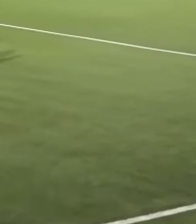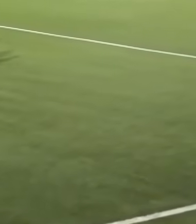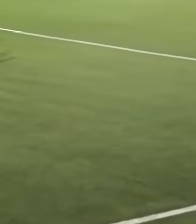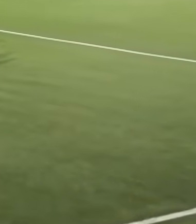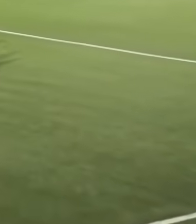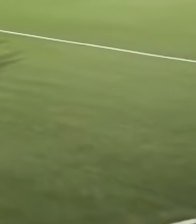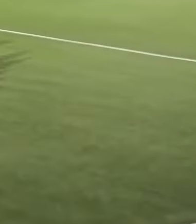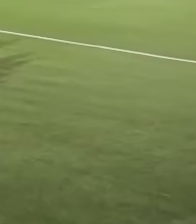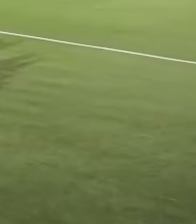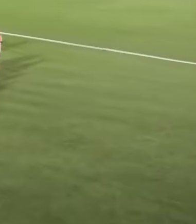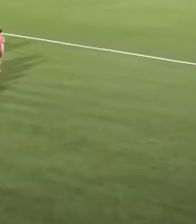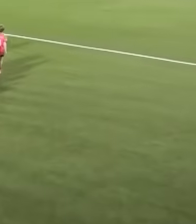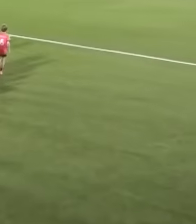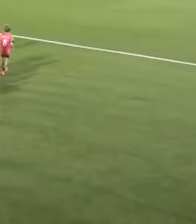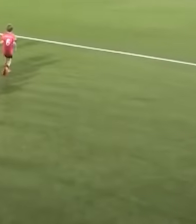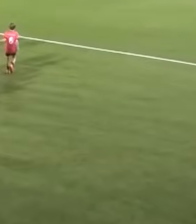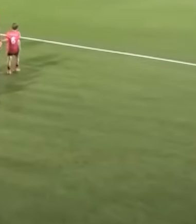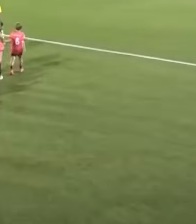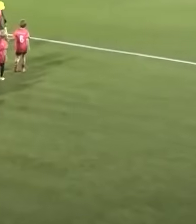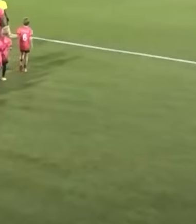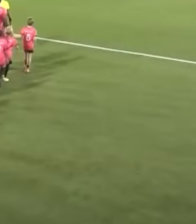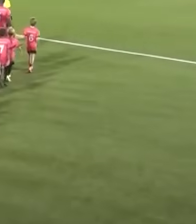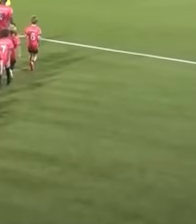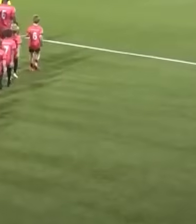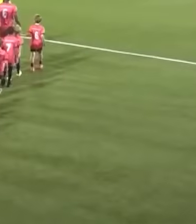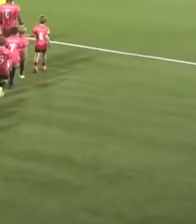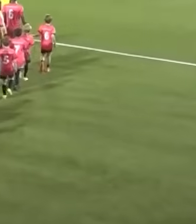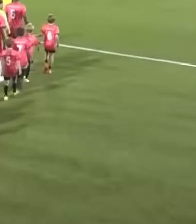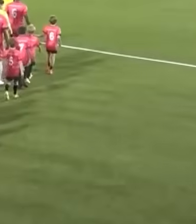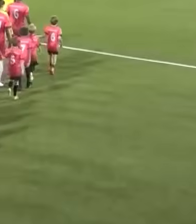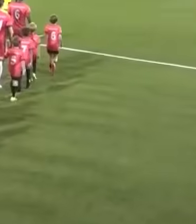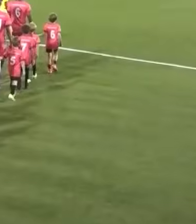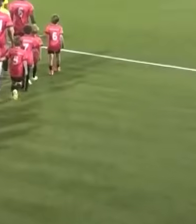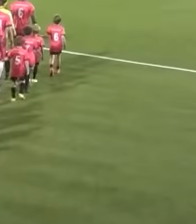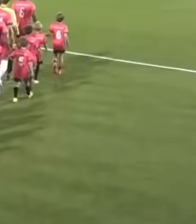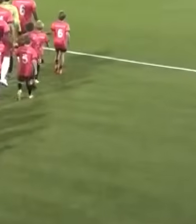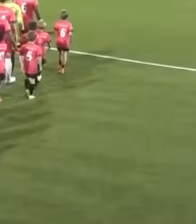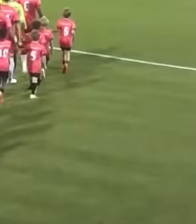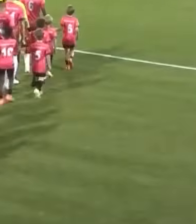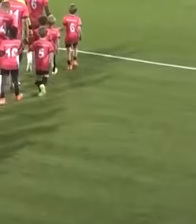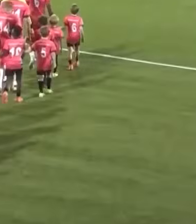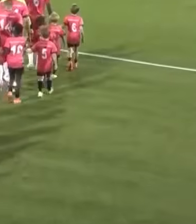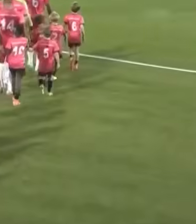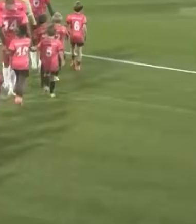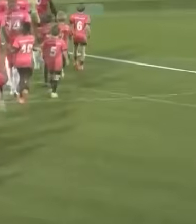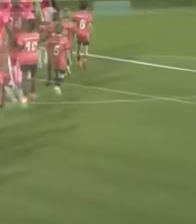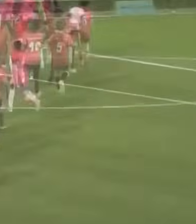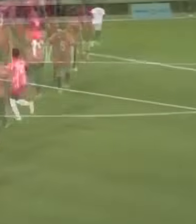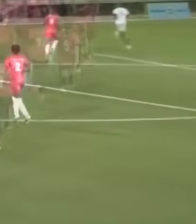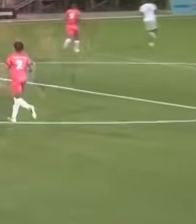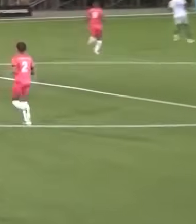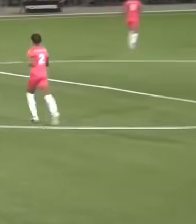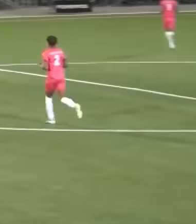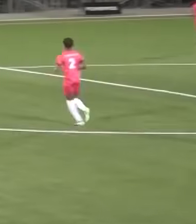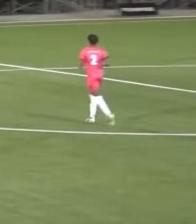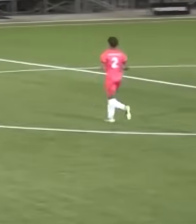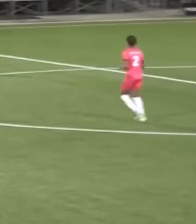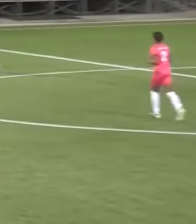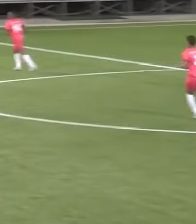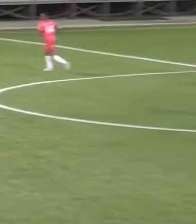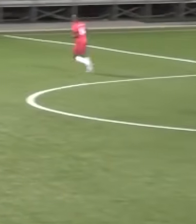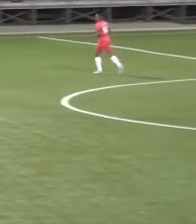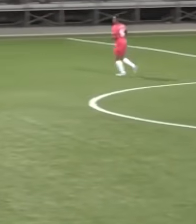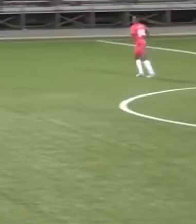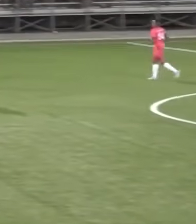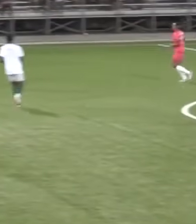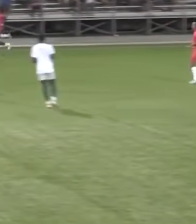place with the teams walking out with the little ones, a moment they will remember for a long time. And then it